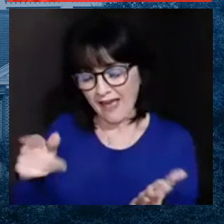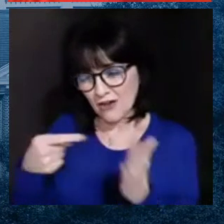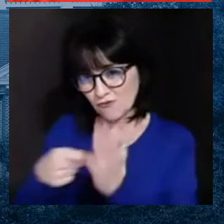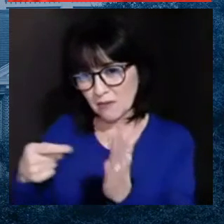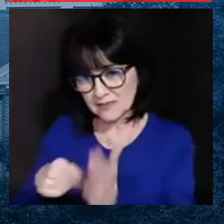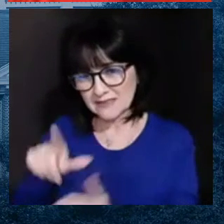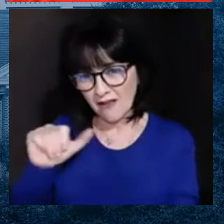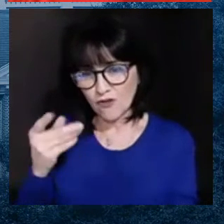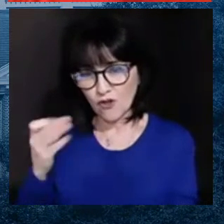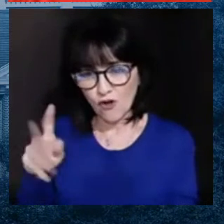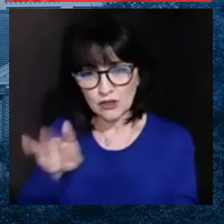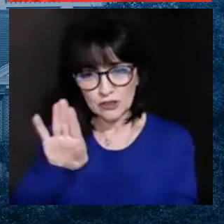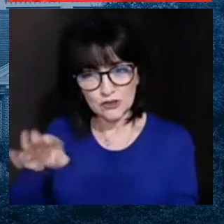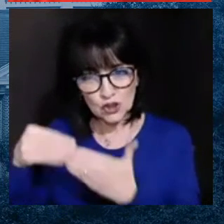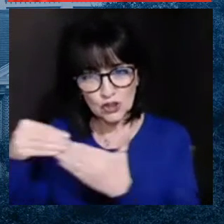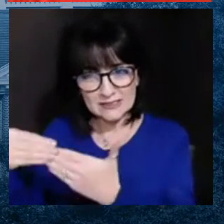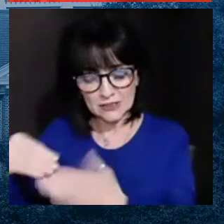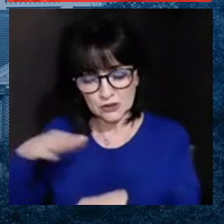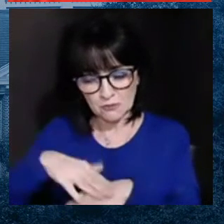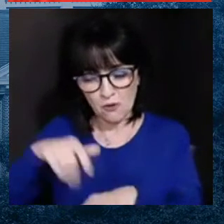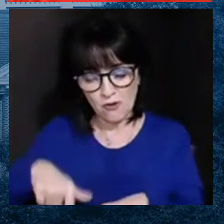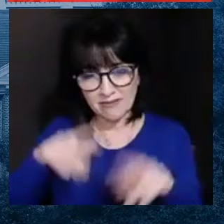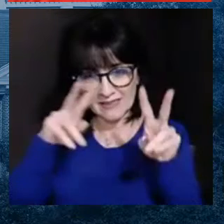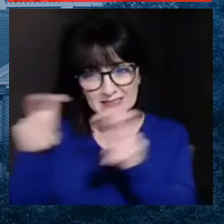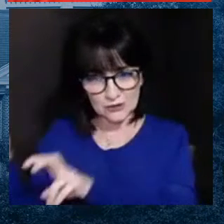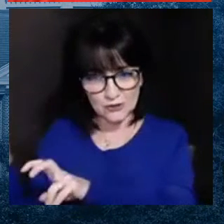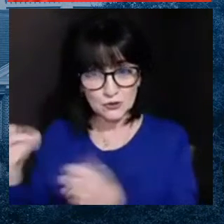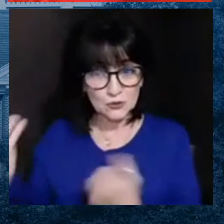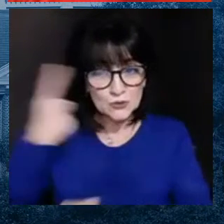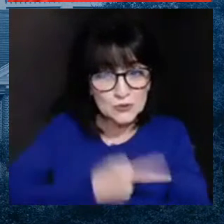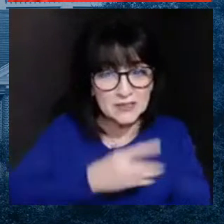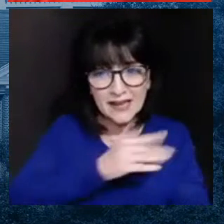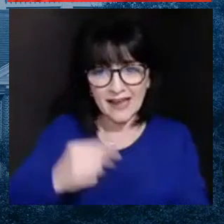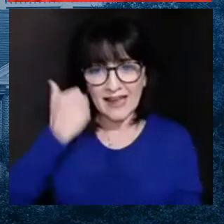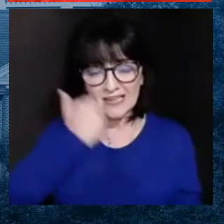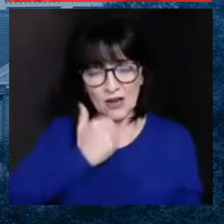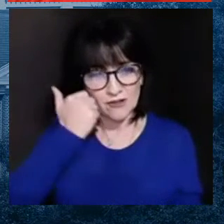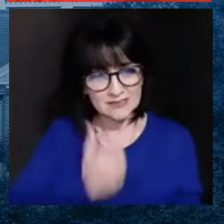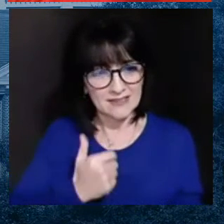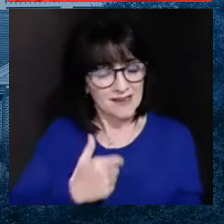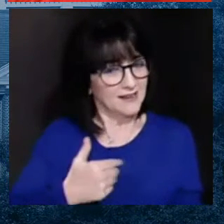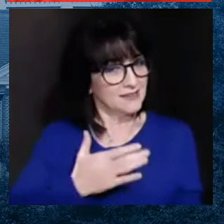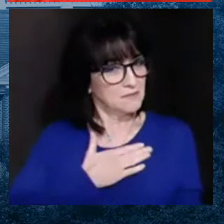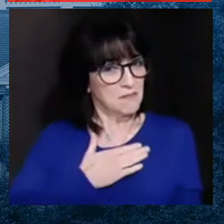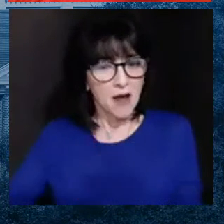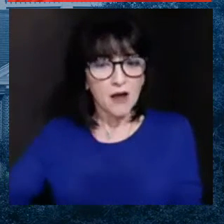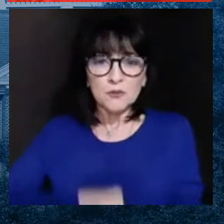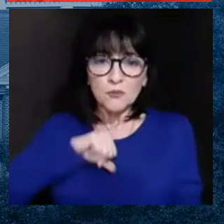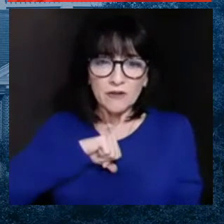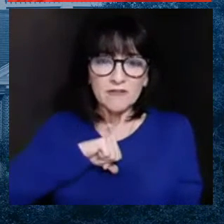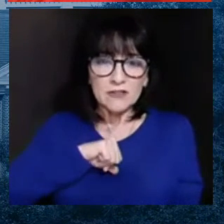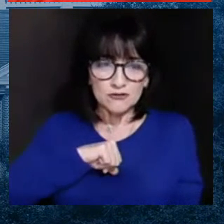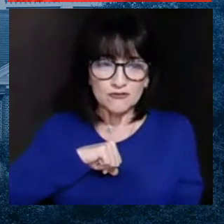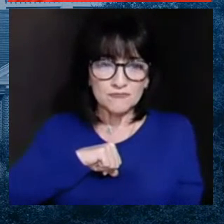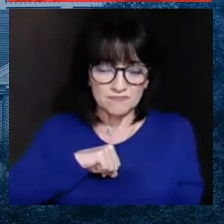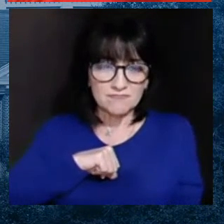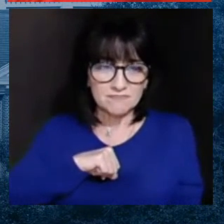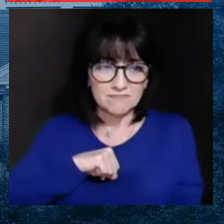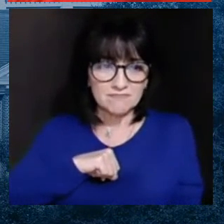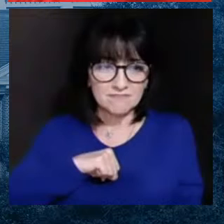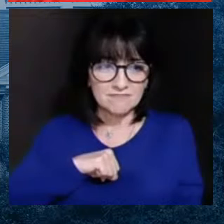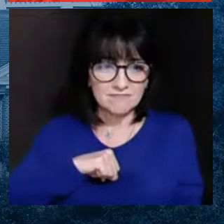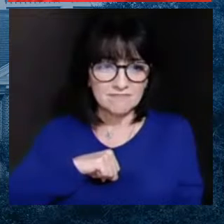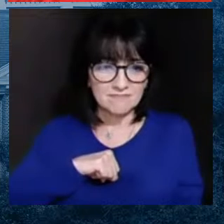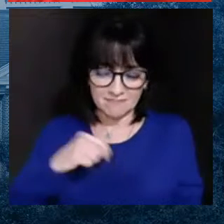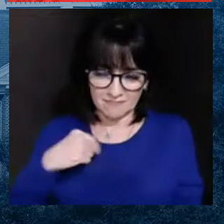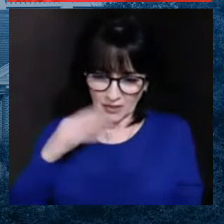thank you for your leadership on these issues today and every day. And it's my privilege to end and cap